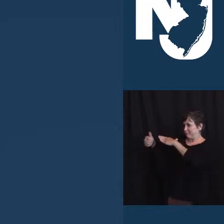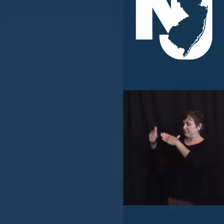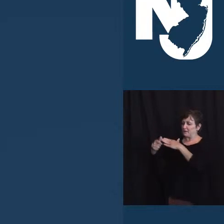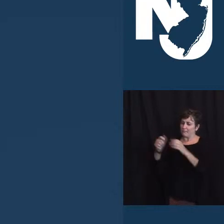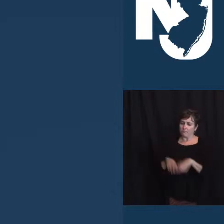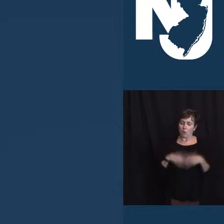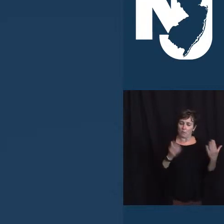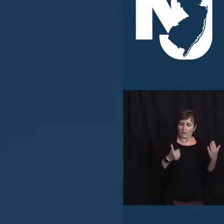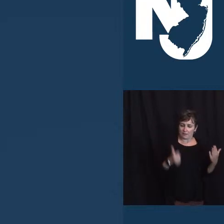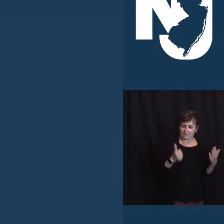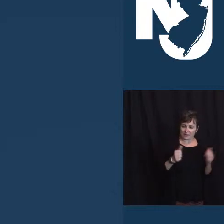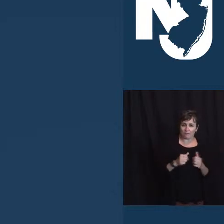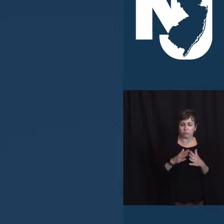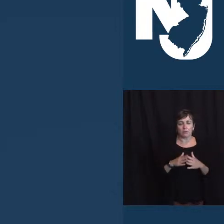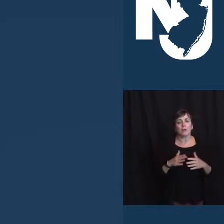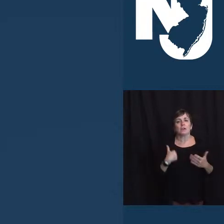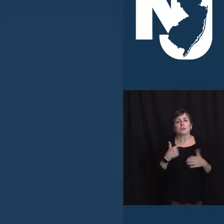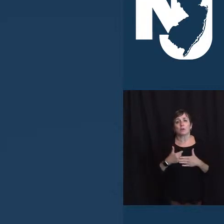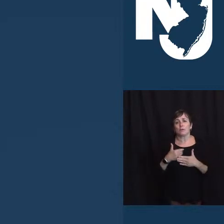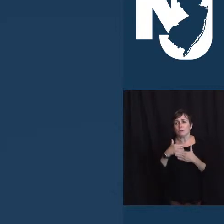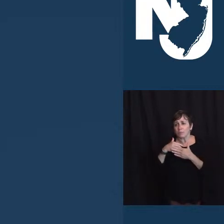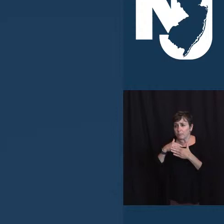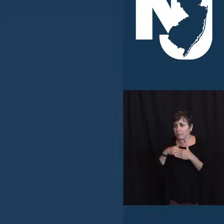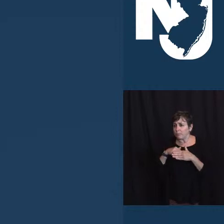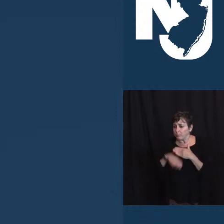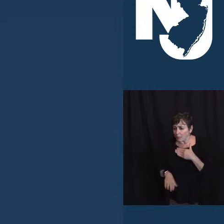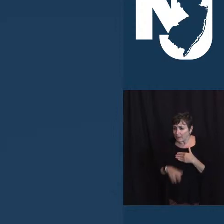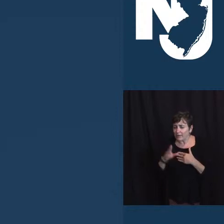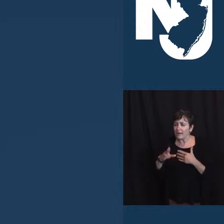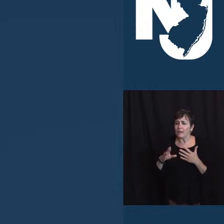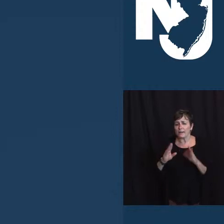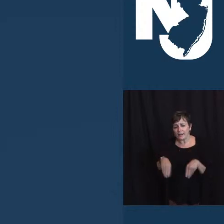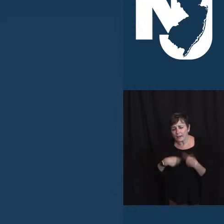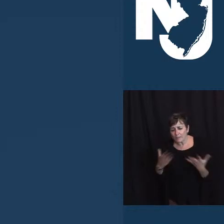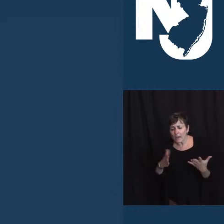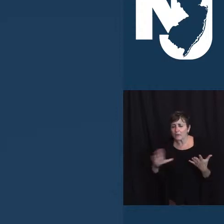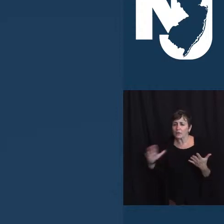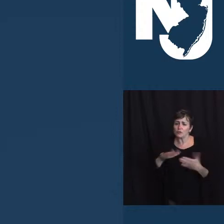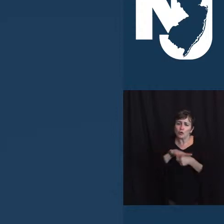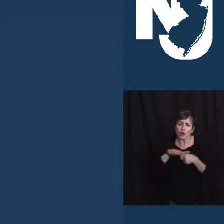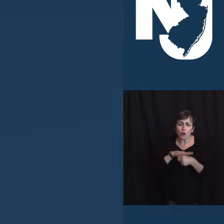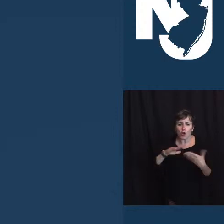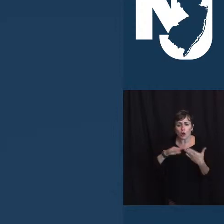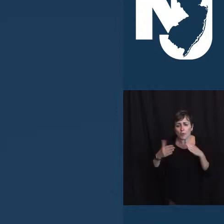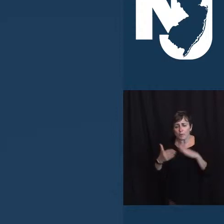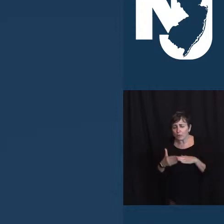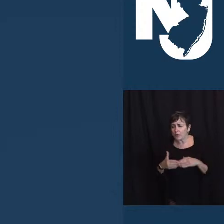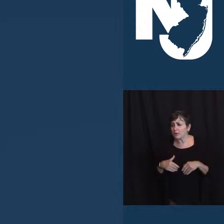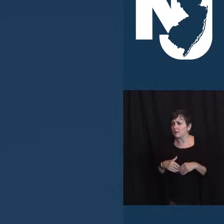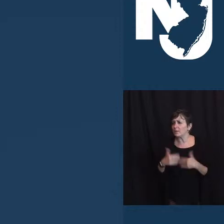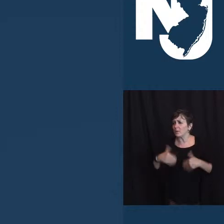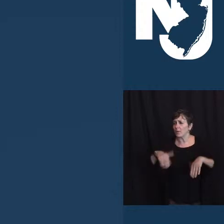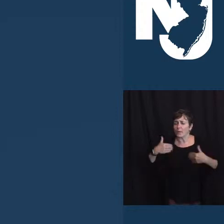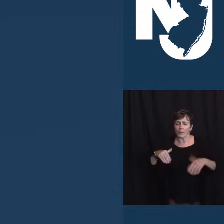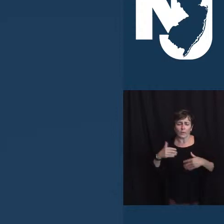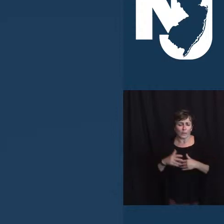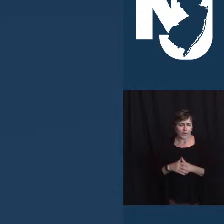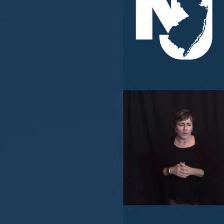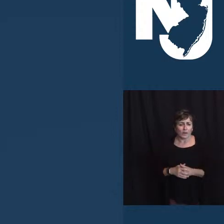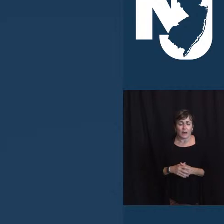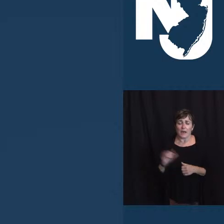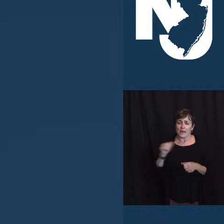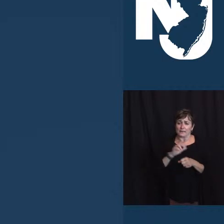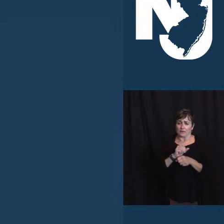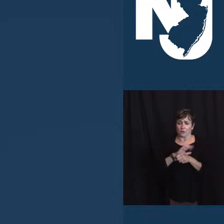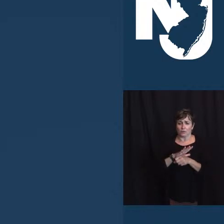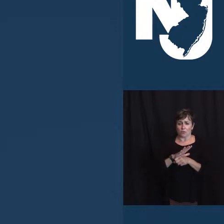than a restaurateur, and he gave back to the Hoboken community that welcomed Napoli's with open arms and mouths. And as the